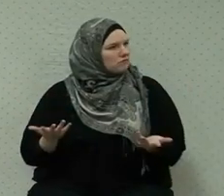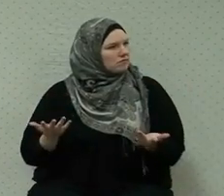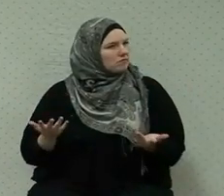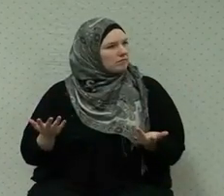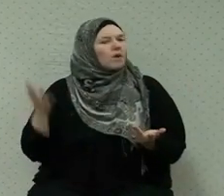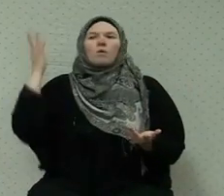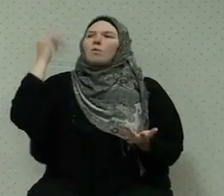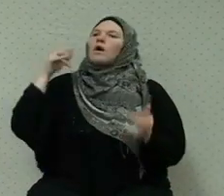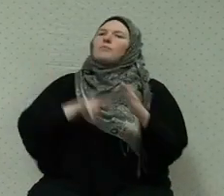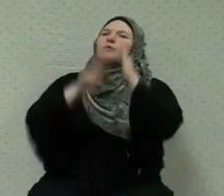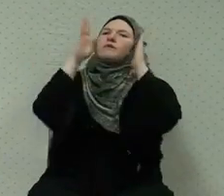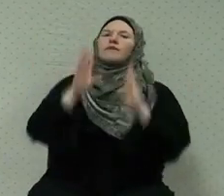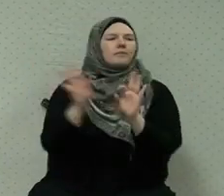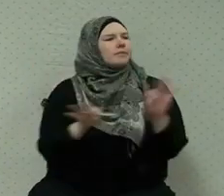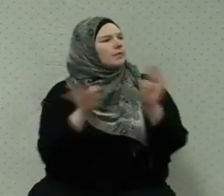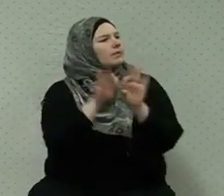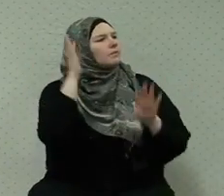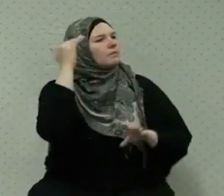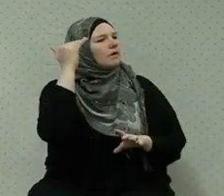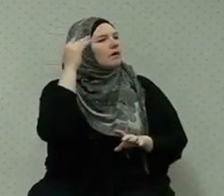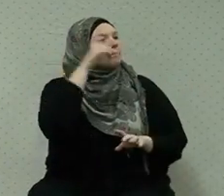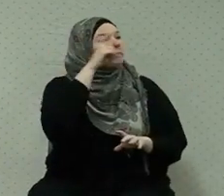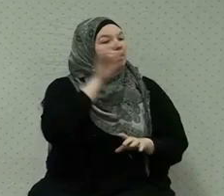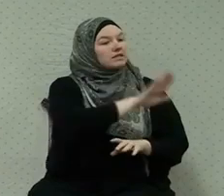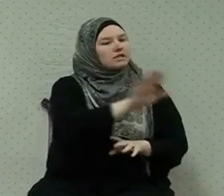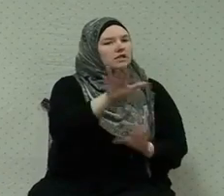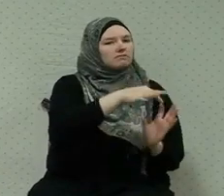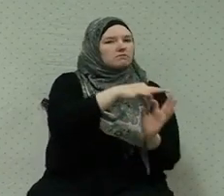prophets important? It is because of their connection to Allah.